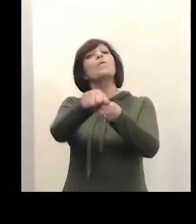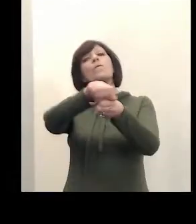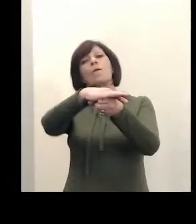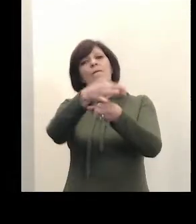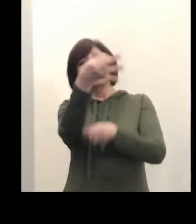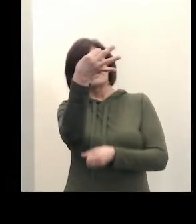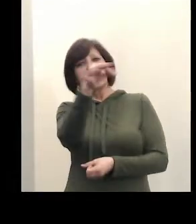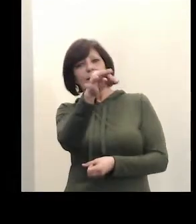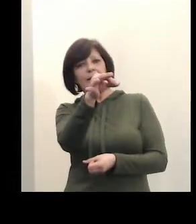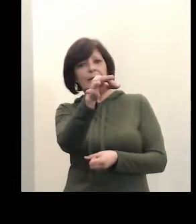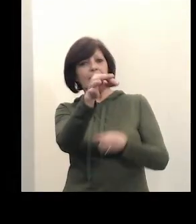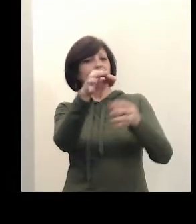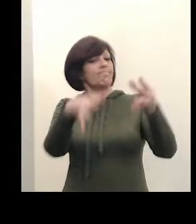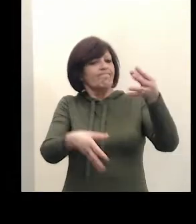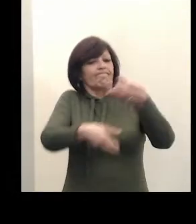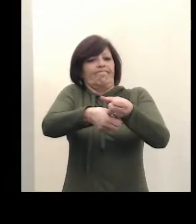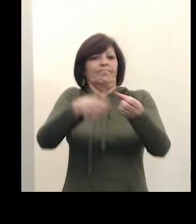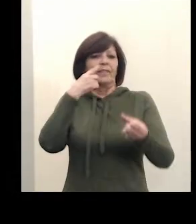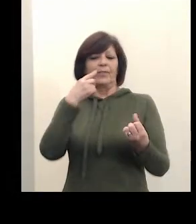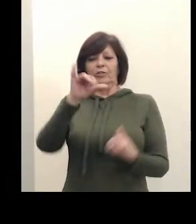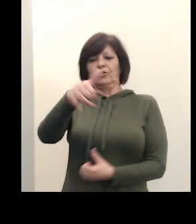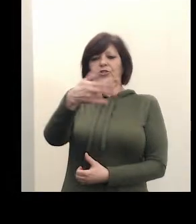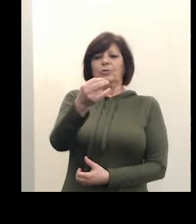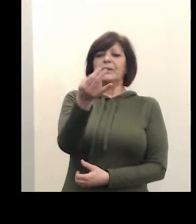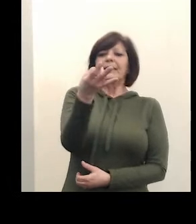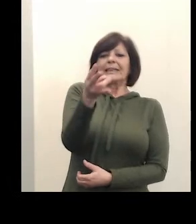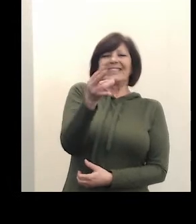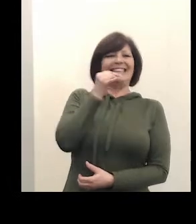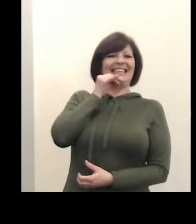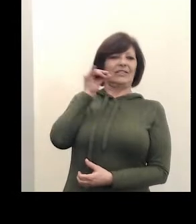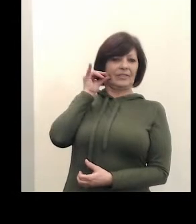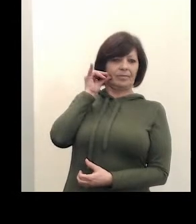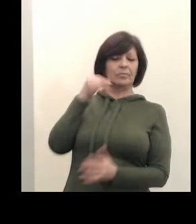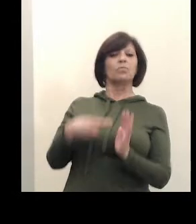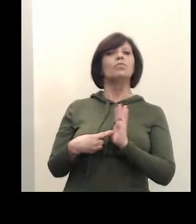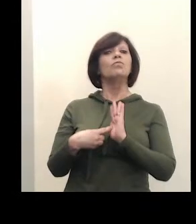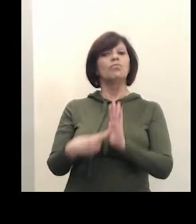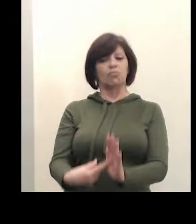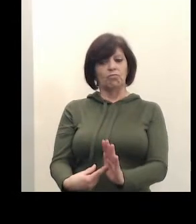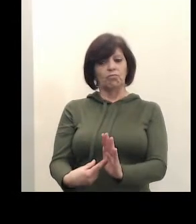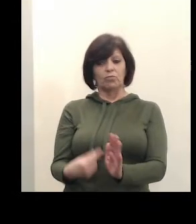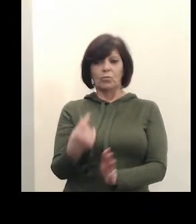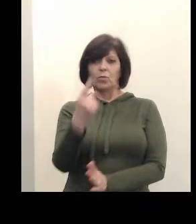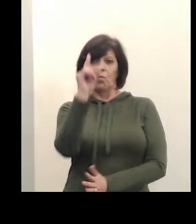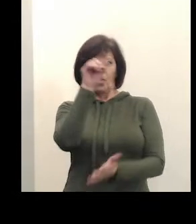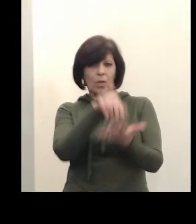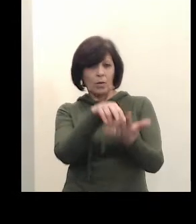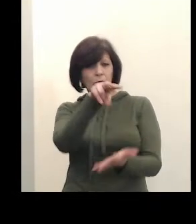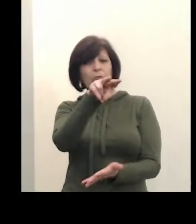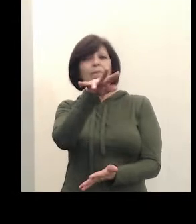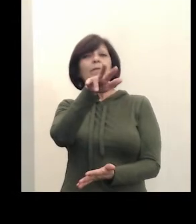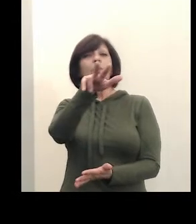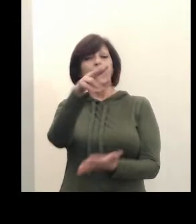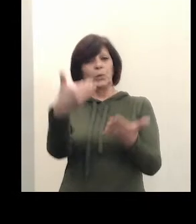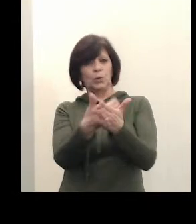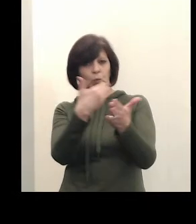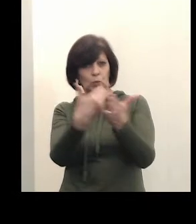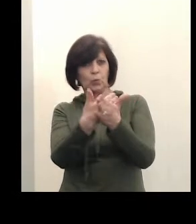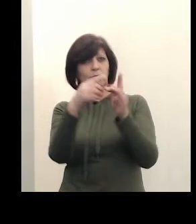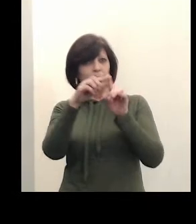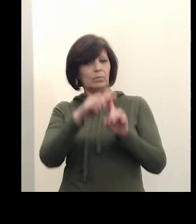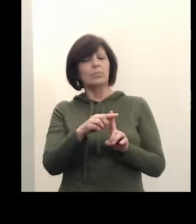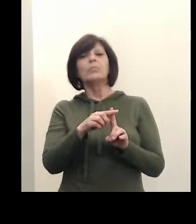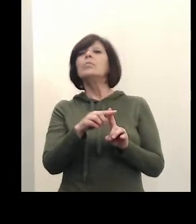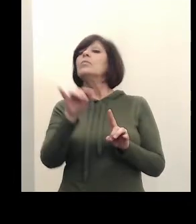data summary for January 17th showed that there were 1,253 new cases. This does not include